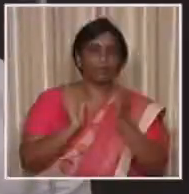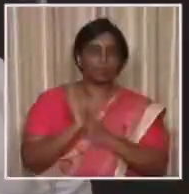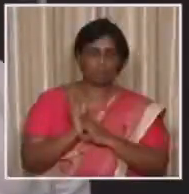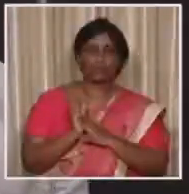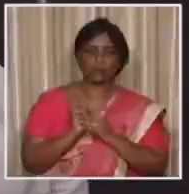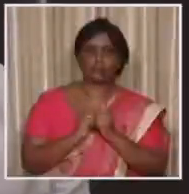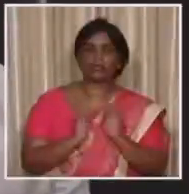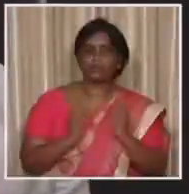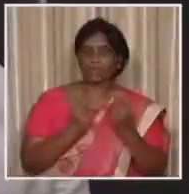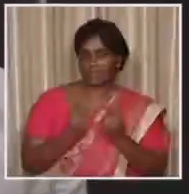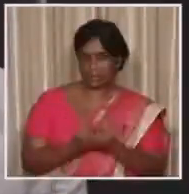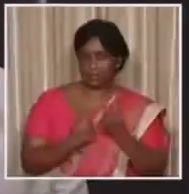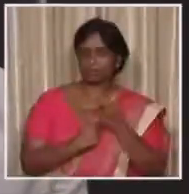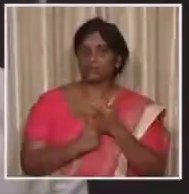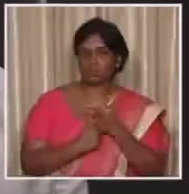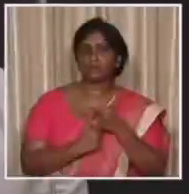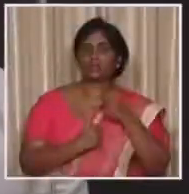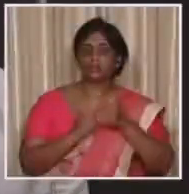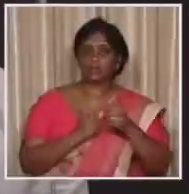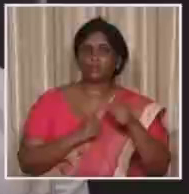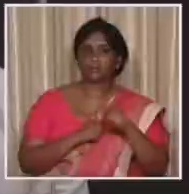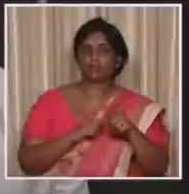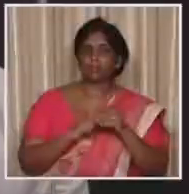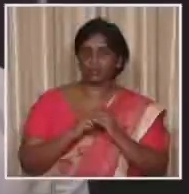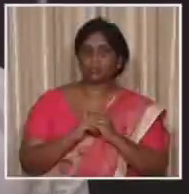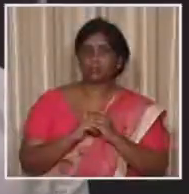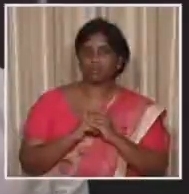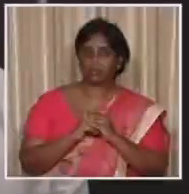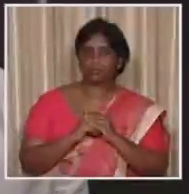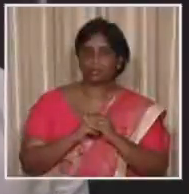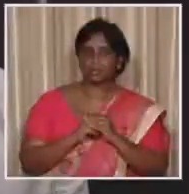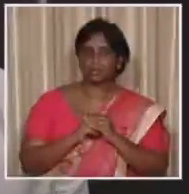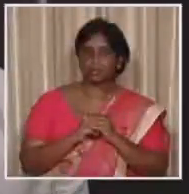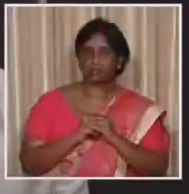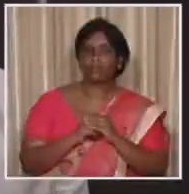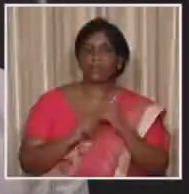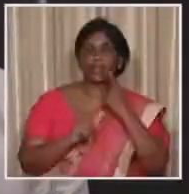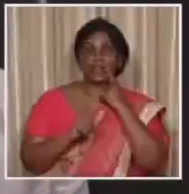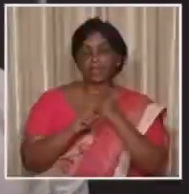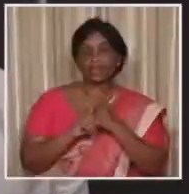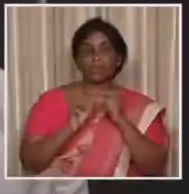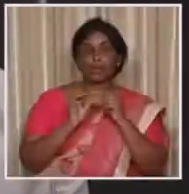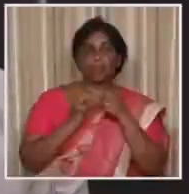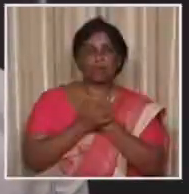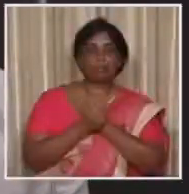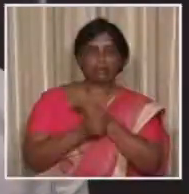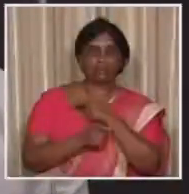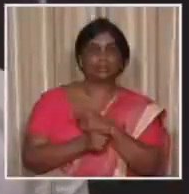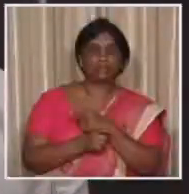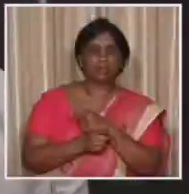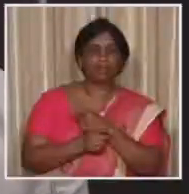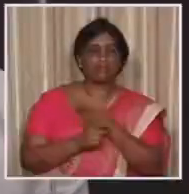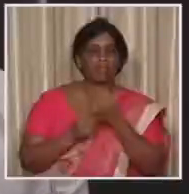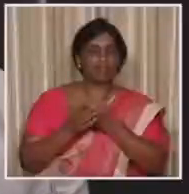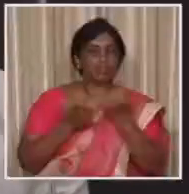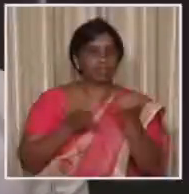will be starting very soon, and that has already got through and got approved. Nuareka Bogamberga Tamai, the Apitini, Ethan